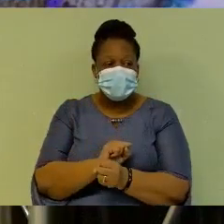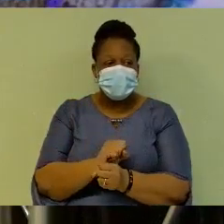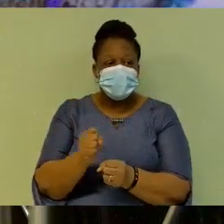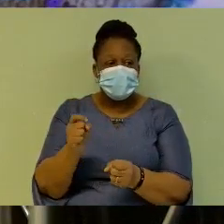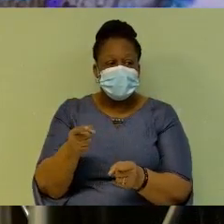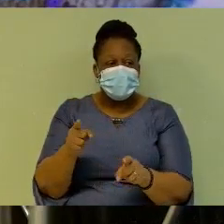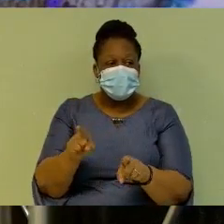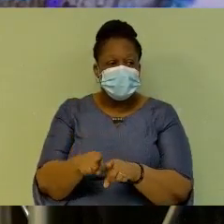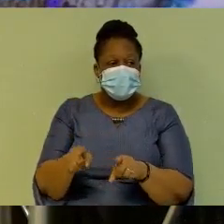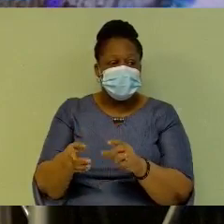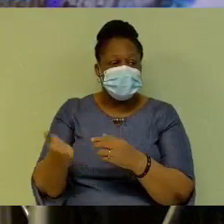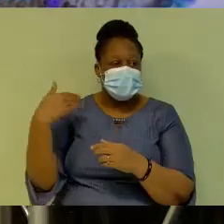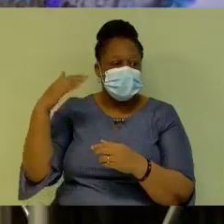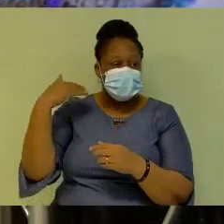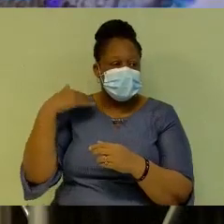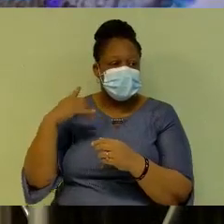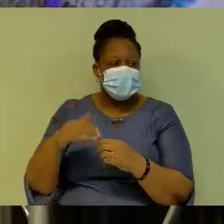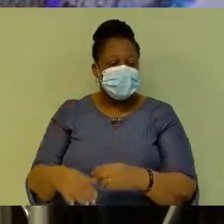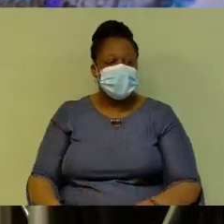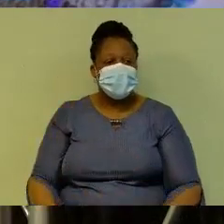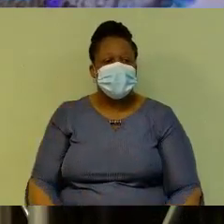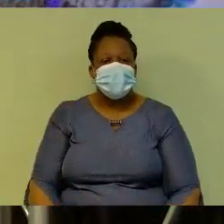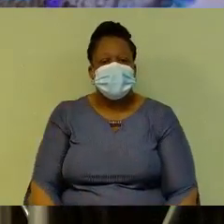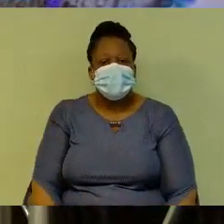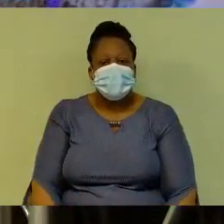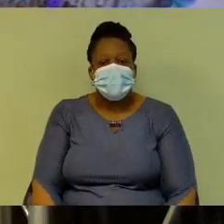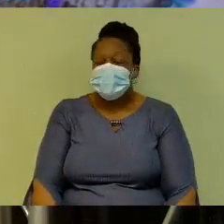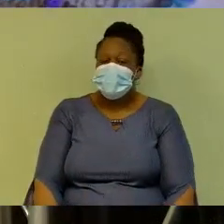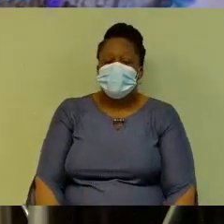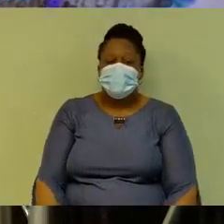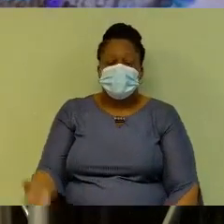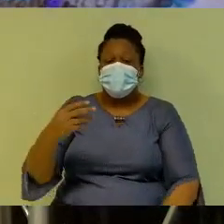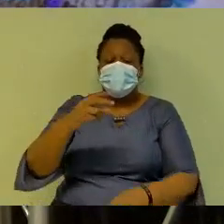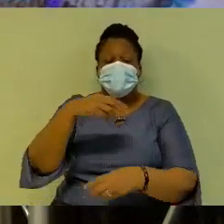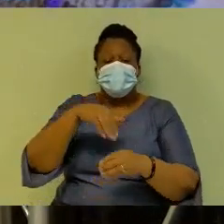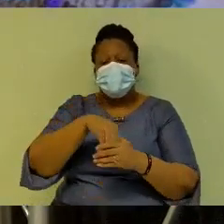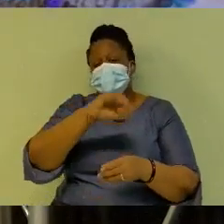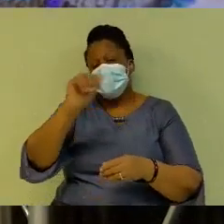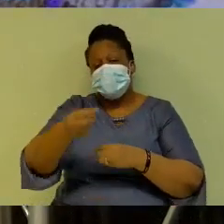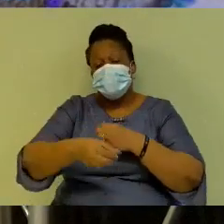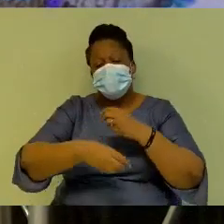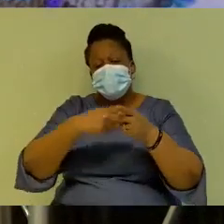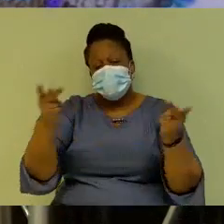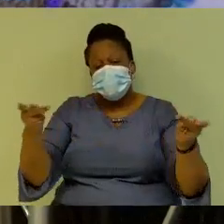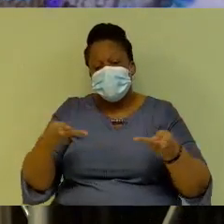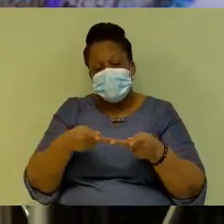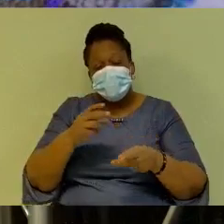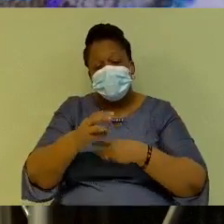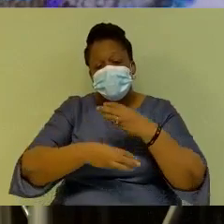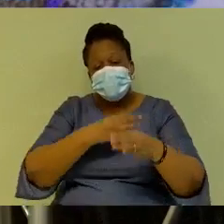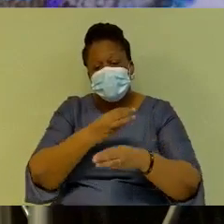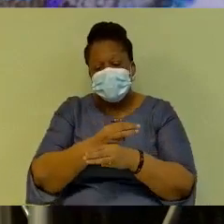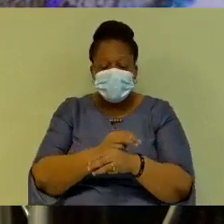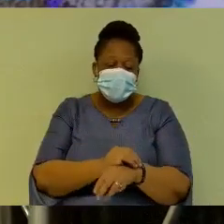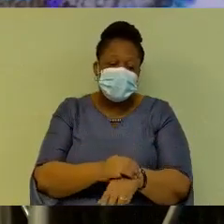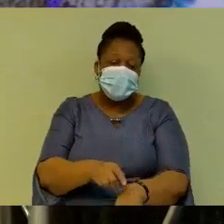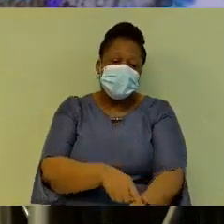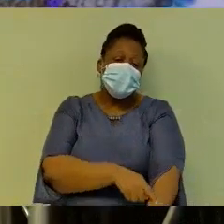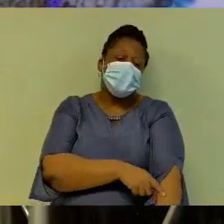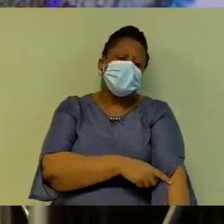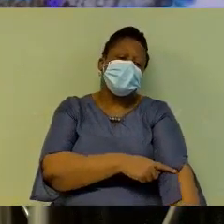nurses to suffer the ravages of extra long shifts due to the ongoing global shortage of nurses, heavy emotional and